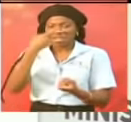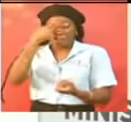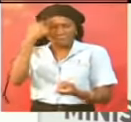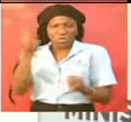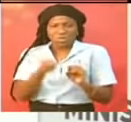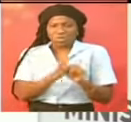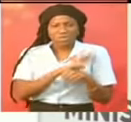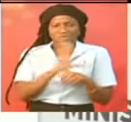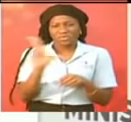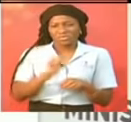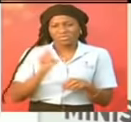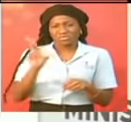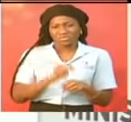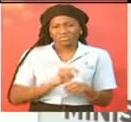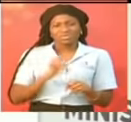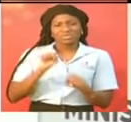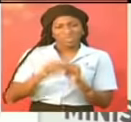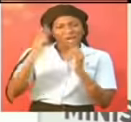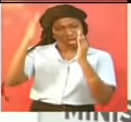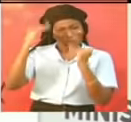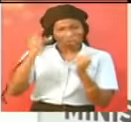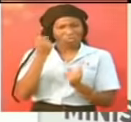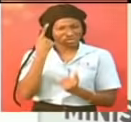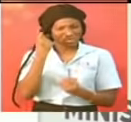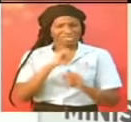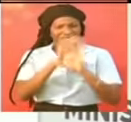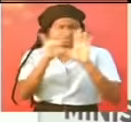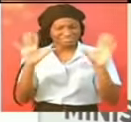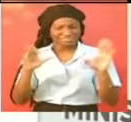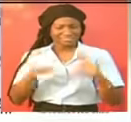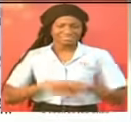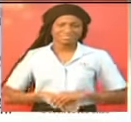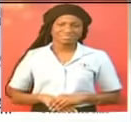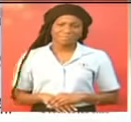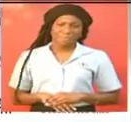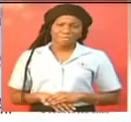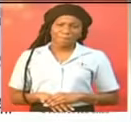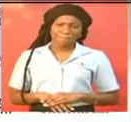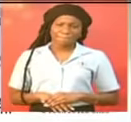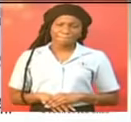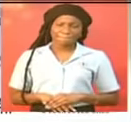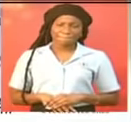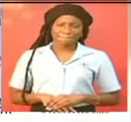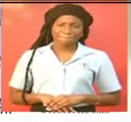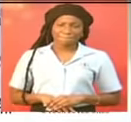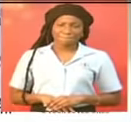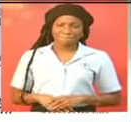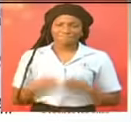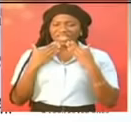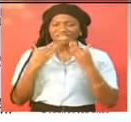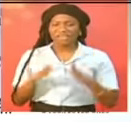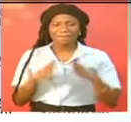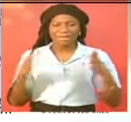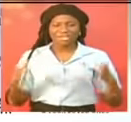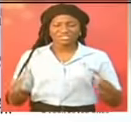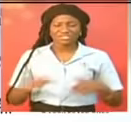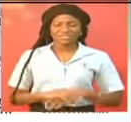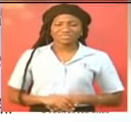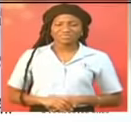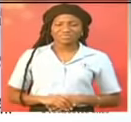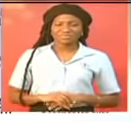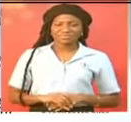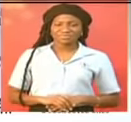and pregnancy. I hope that answers your question. Thank you very much, Dr. Surju